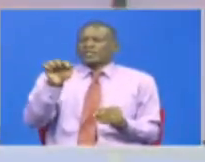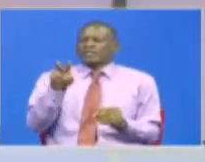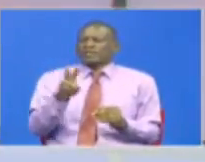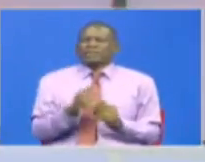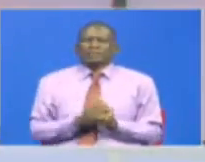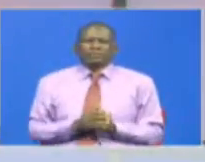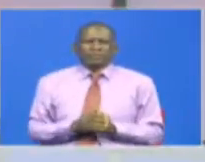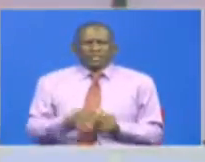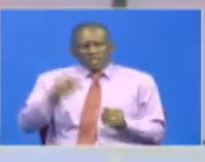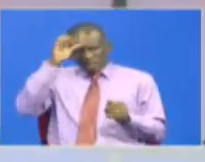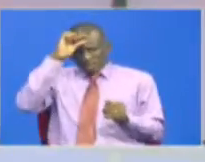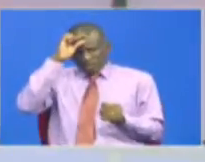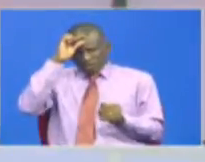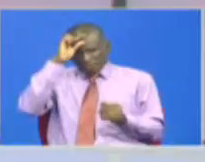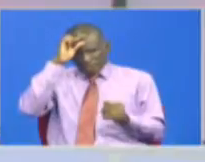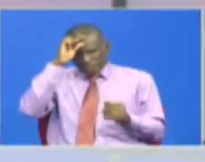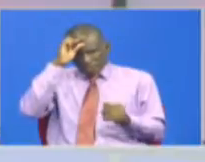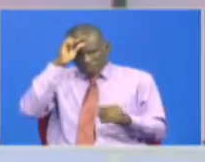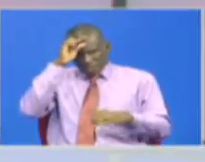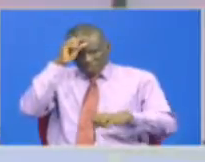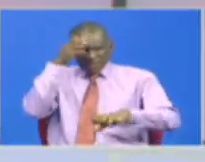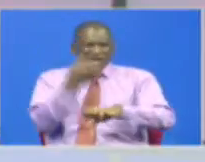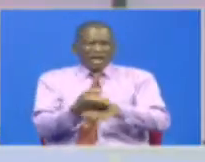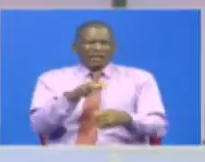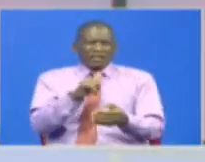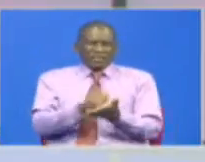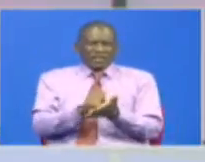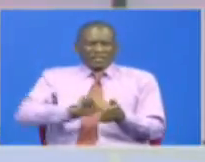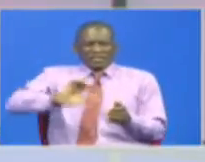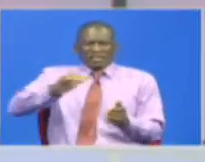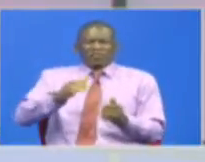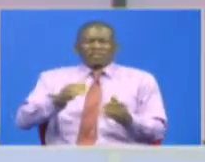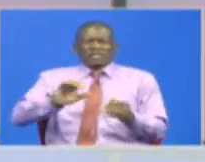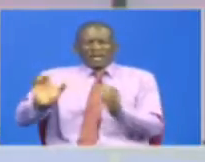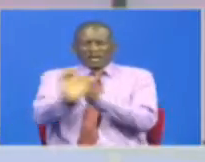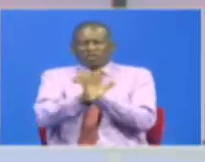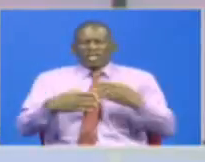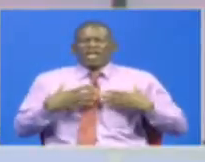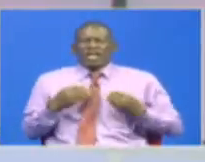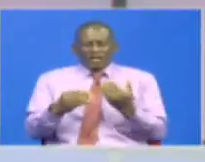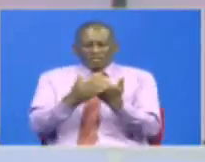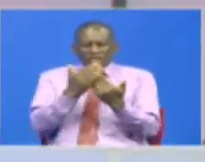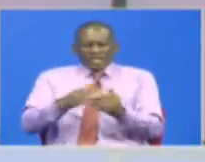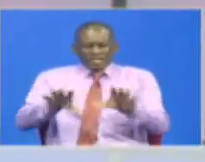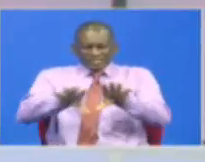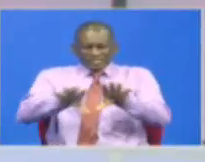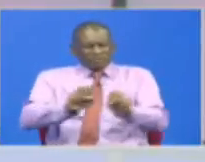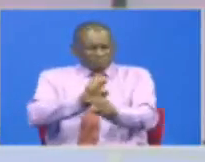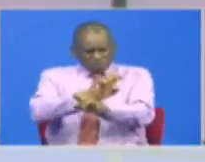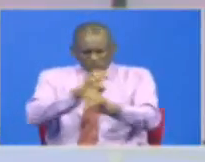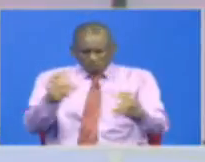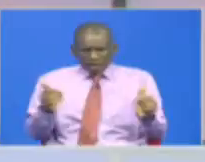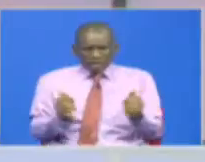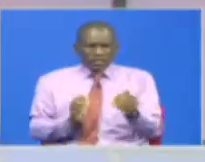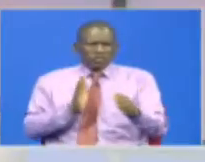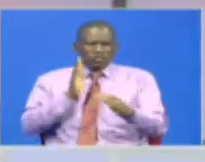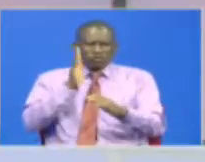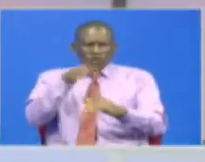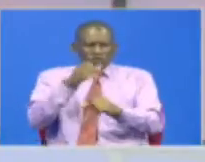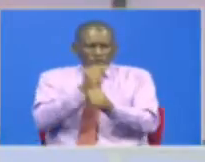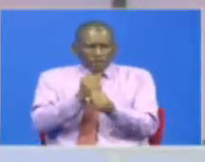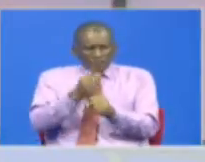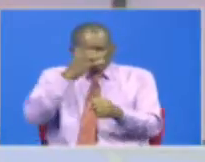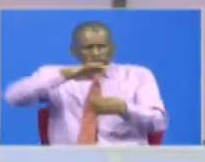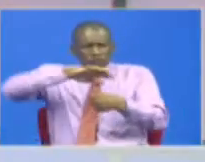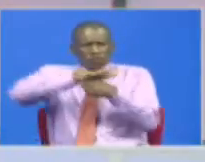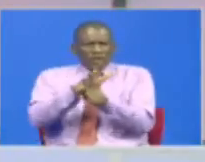The government remains adamant that the country's healthcare system has not been strained beyond capacity by the coronavirus pandemic.